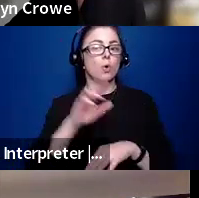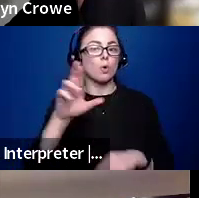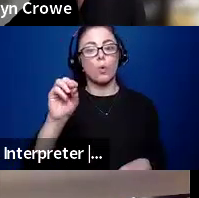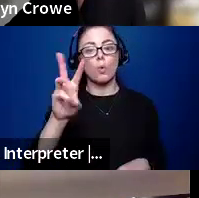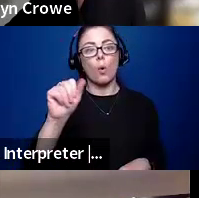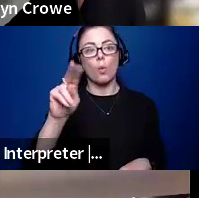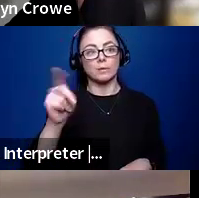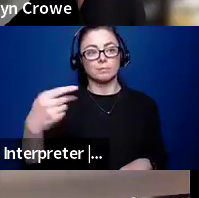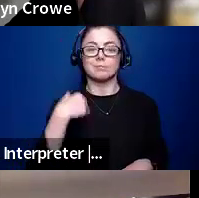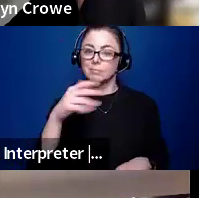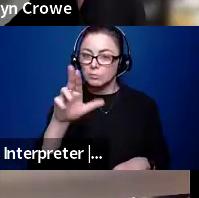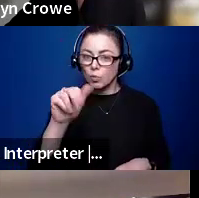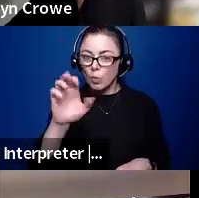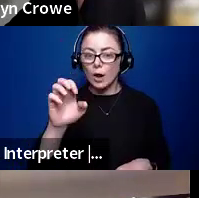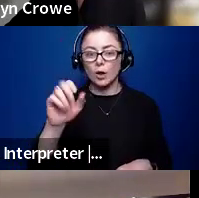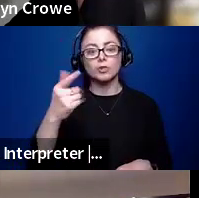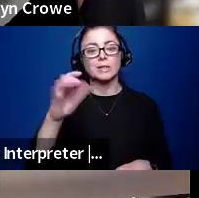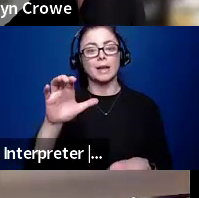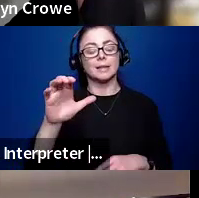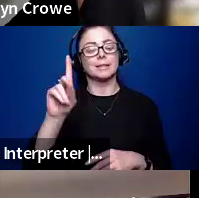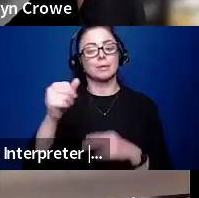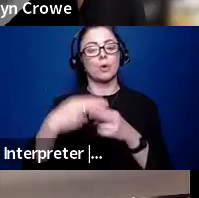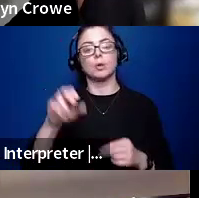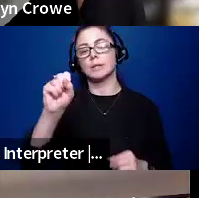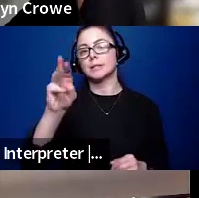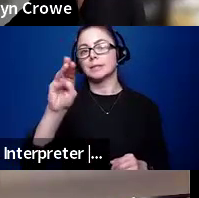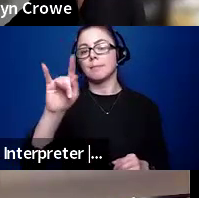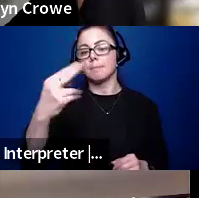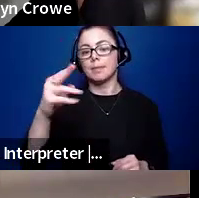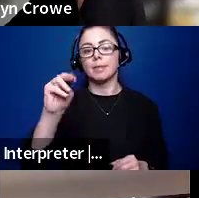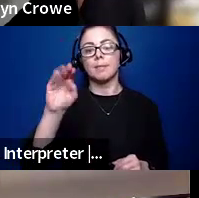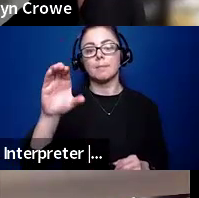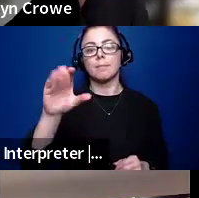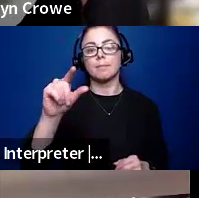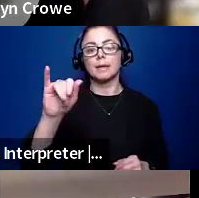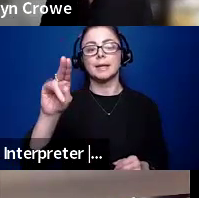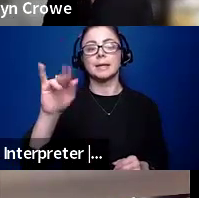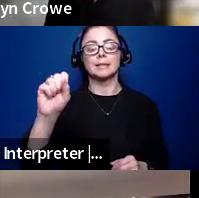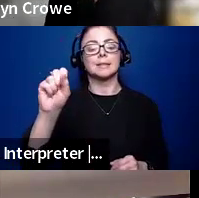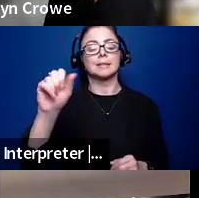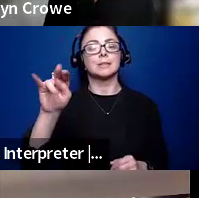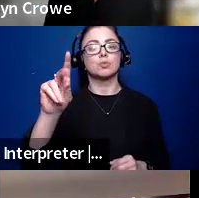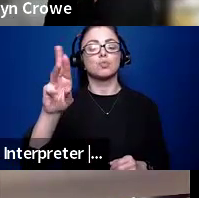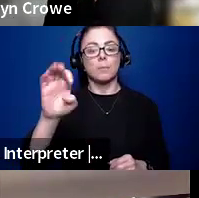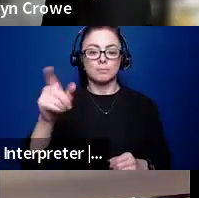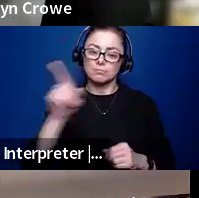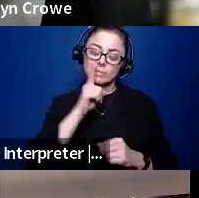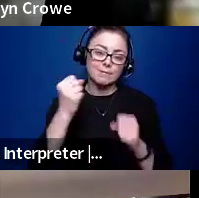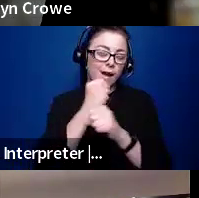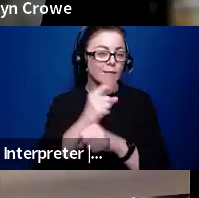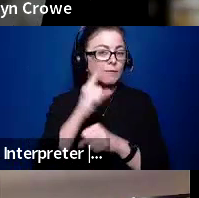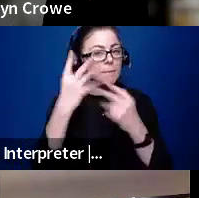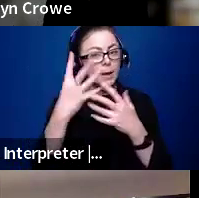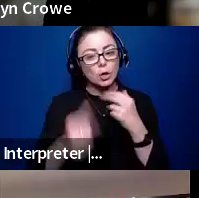genetic disability called Smith-Magenis syndrome. And she's really been fighting for many years through lots of struggles in her life, and has